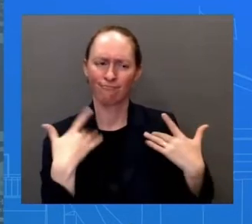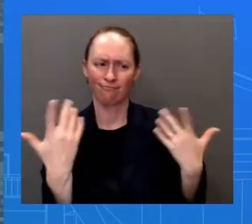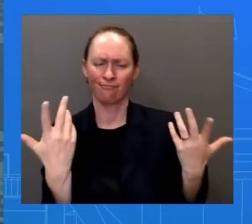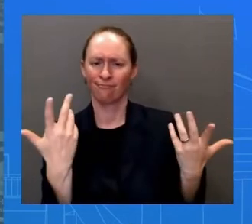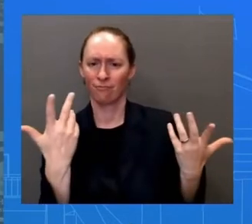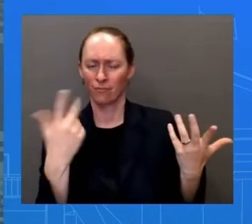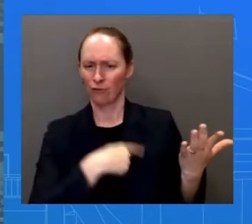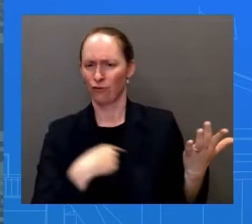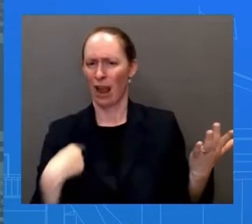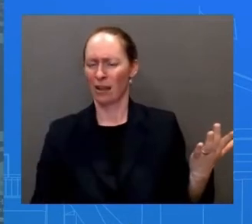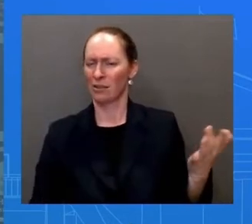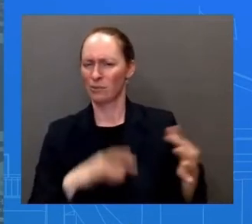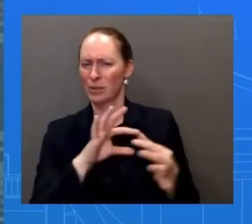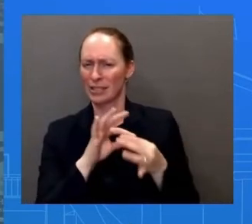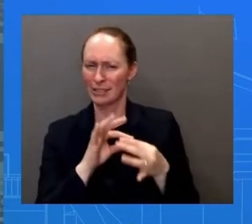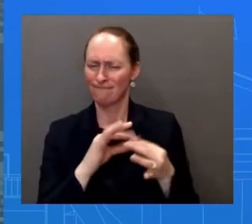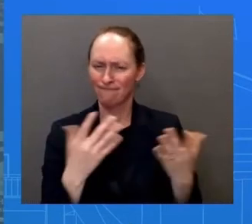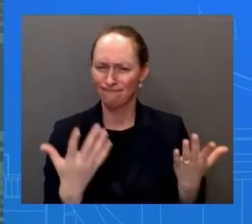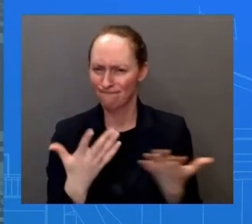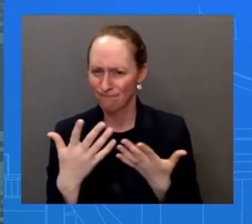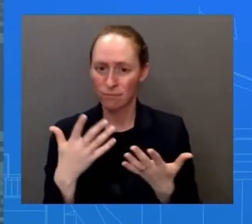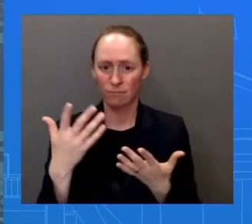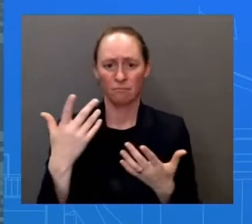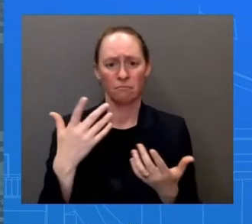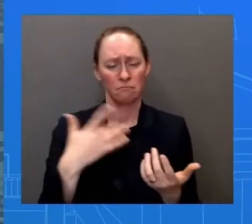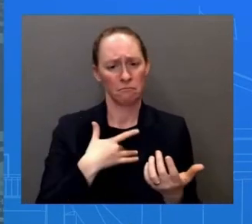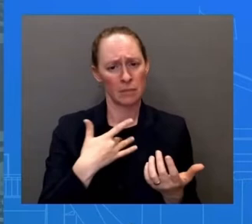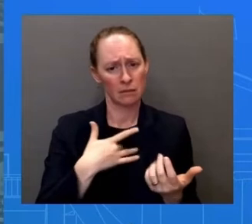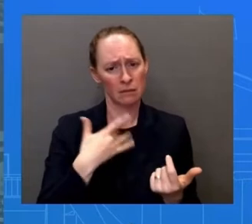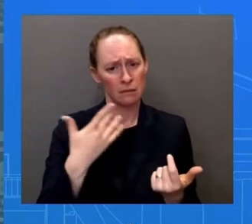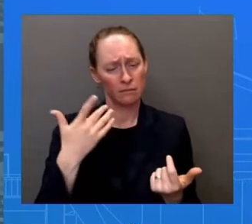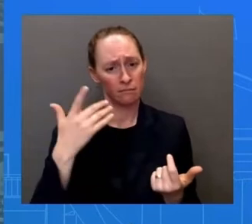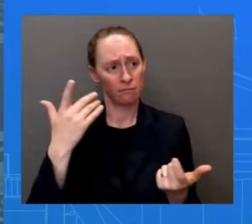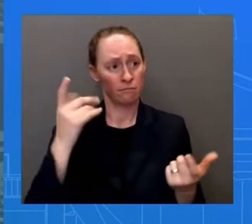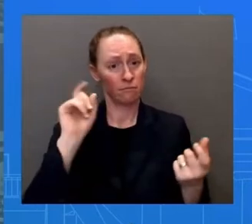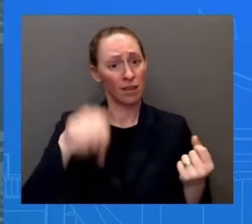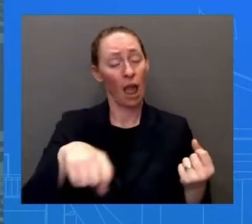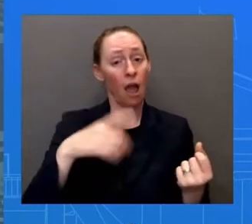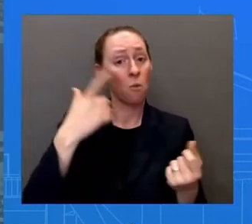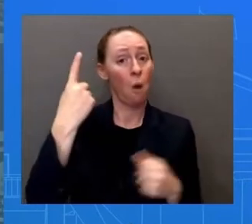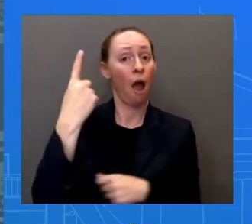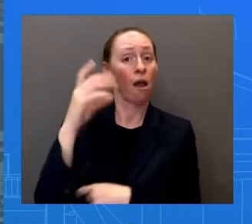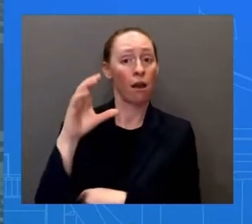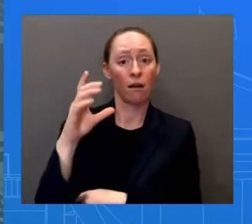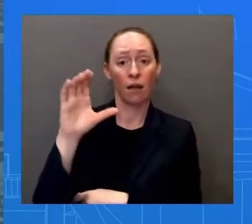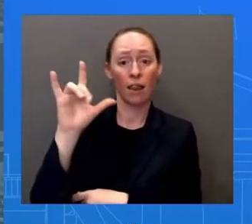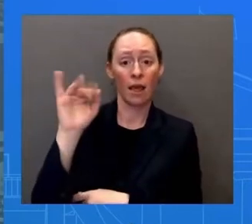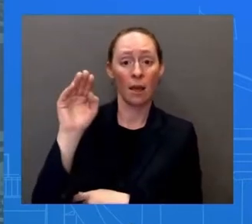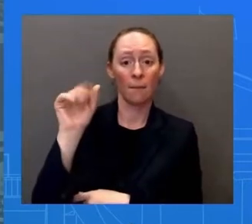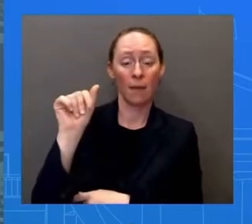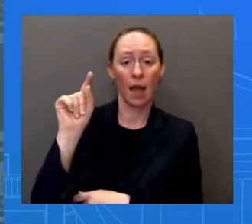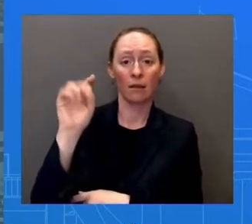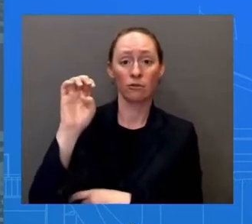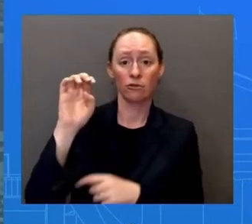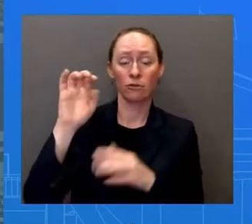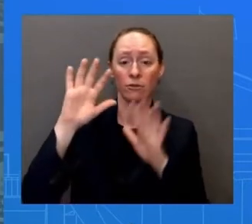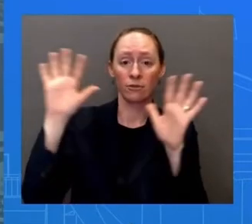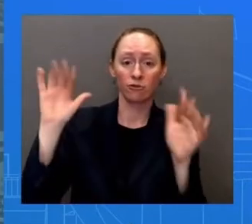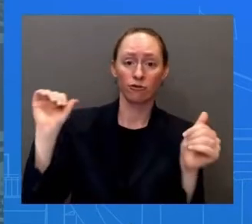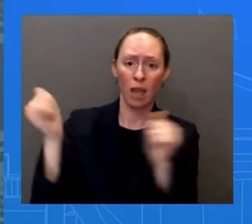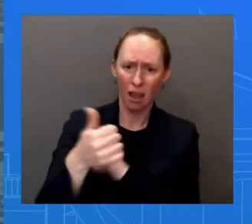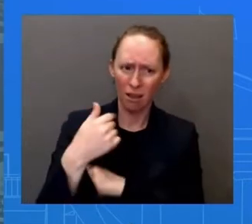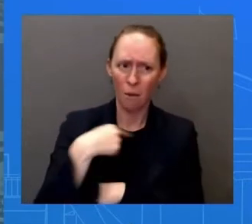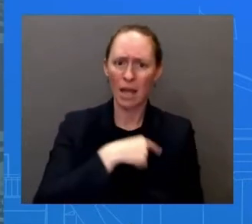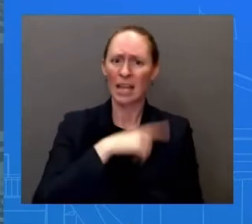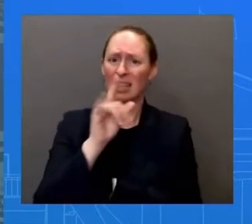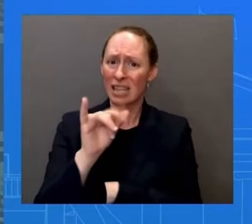should cooperate with them on. Climate change is a good one, and they're the ones that pulled back the bilateral discussions that we were having at a working level on climate. They're the